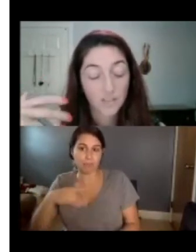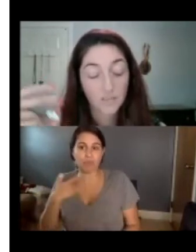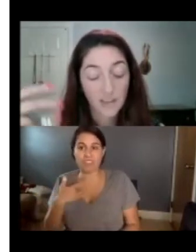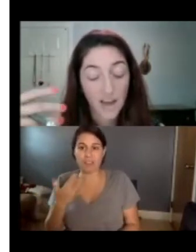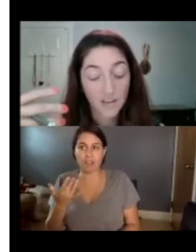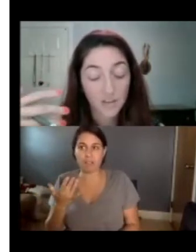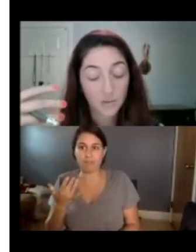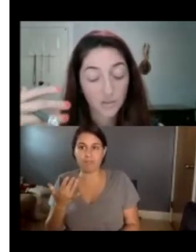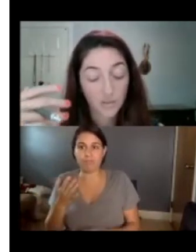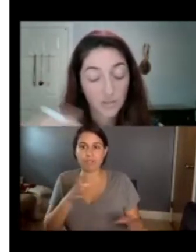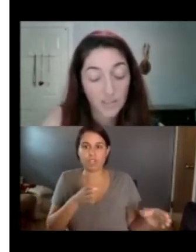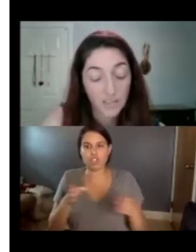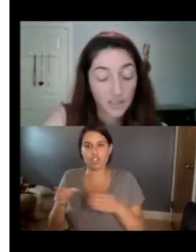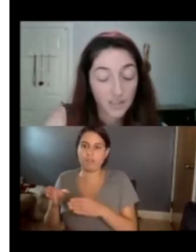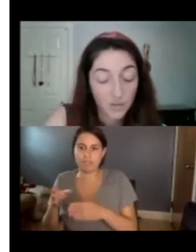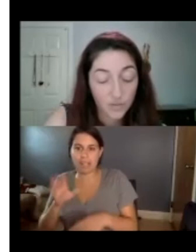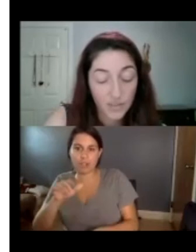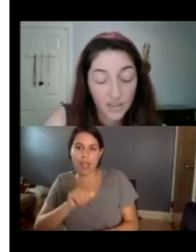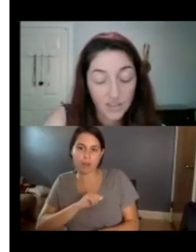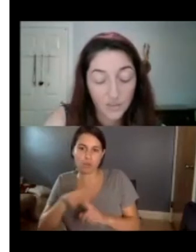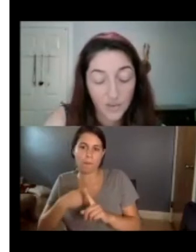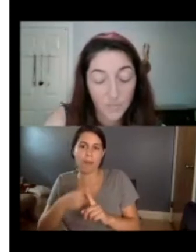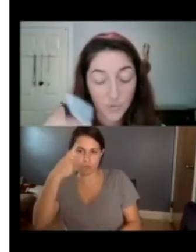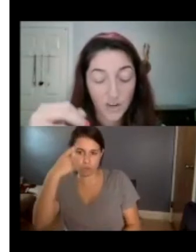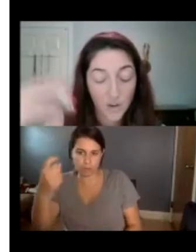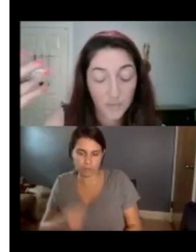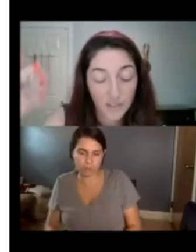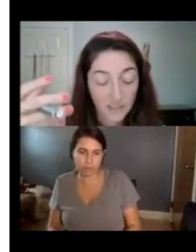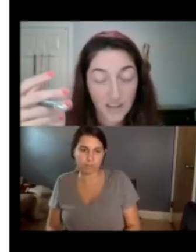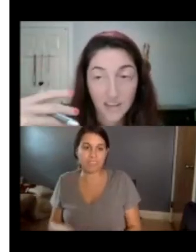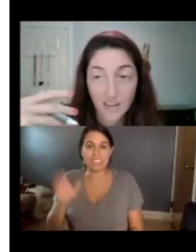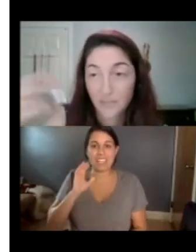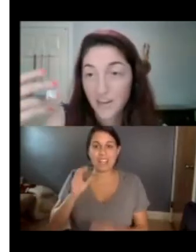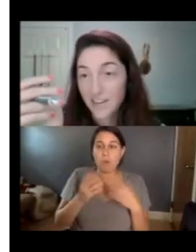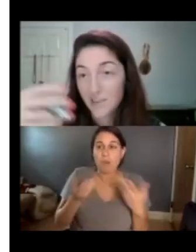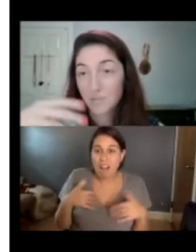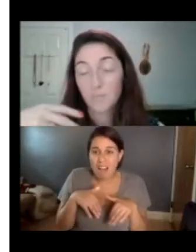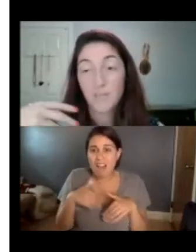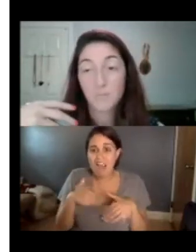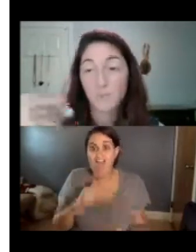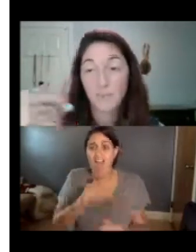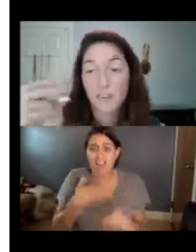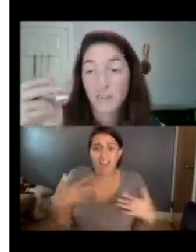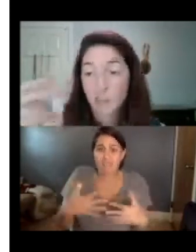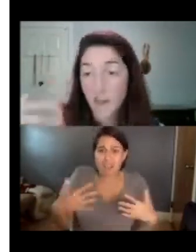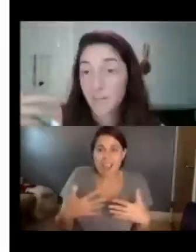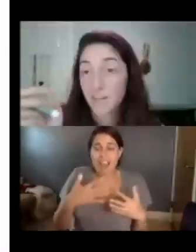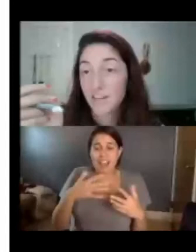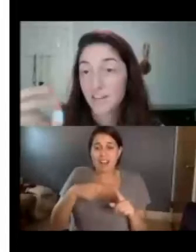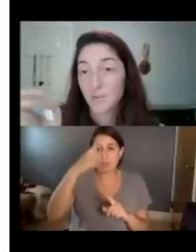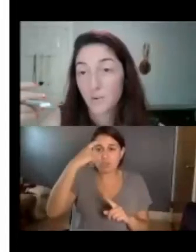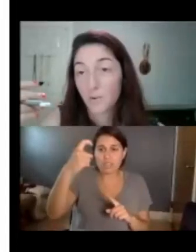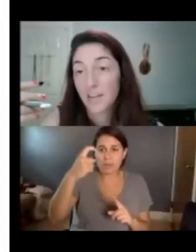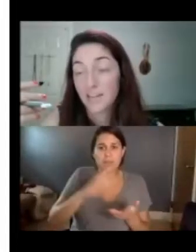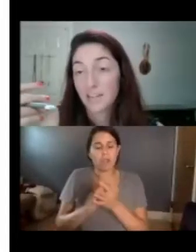kind of a shifting attitude towards dreams. So yeah, this shift from more helpless and afraid in dreams to being more empowered